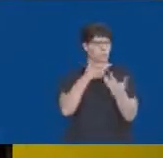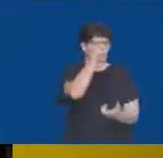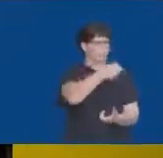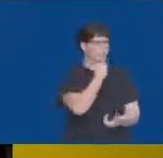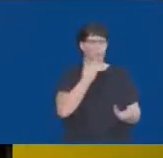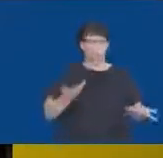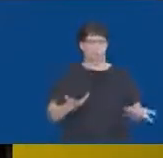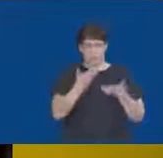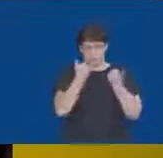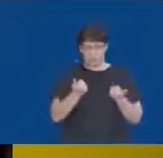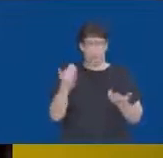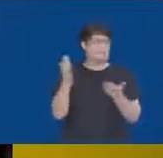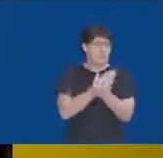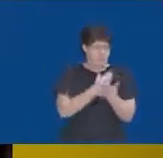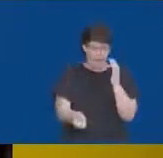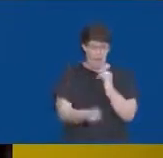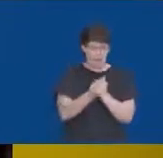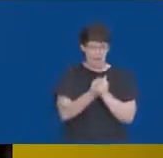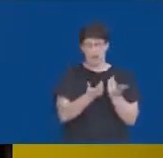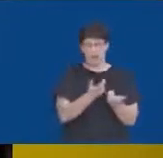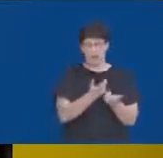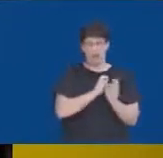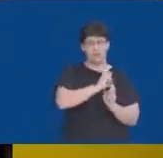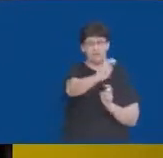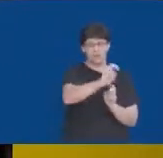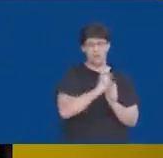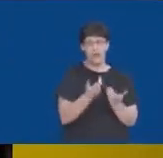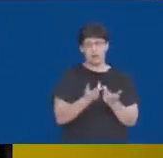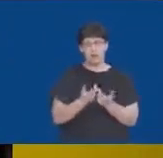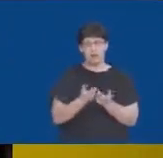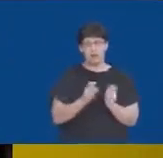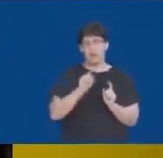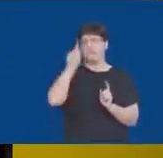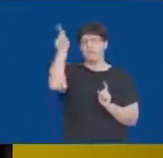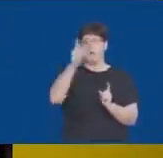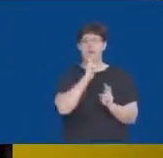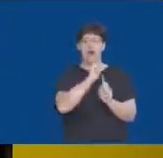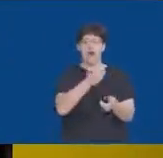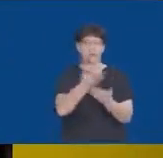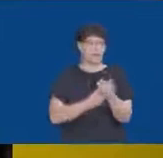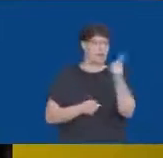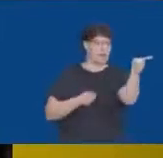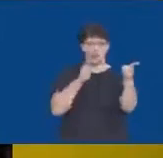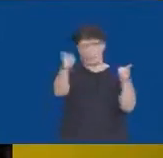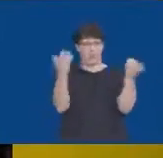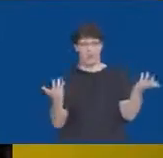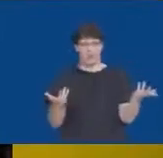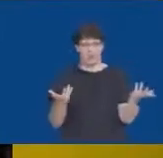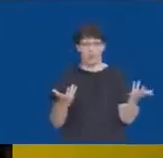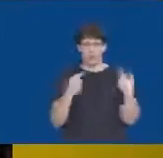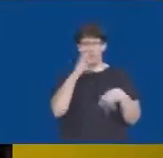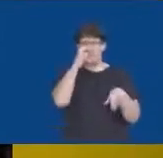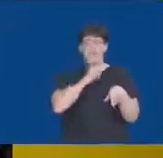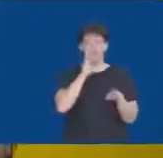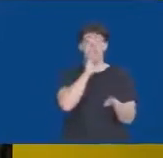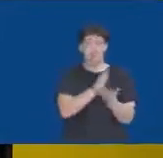know, sometimes things happen in transport and your question paper might end up one place and your answer sheet somewhere else. We need to ensure that we can